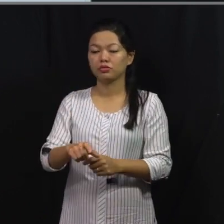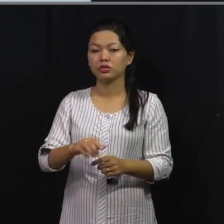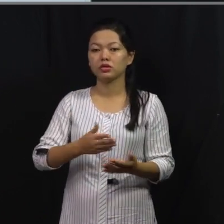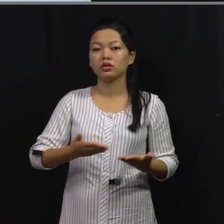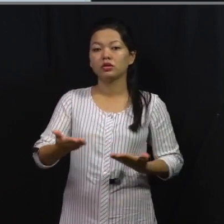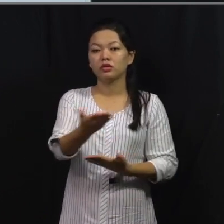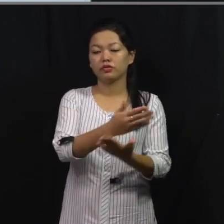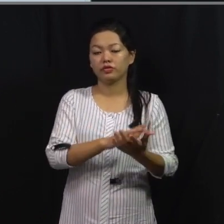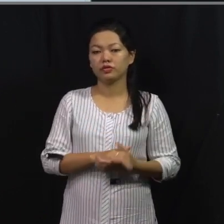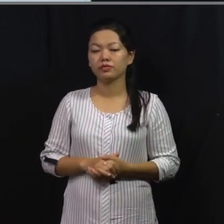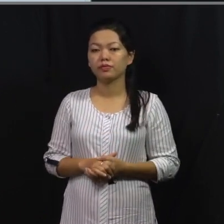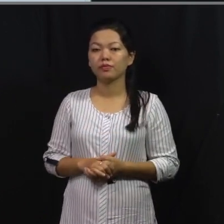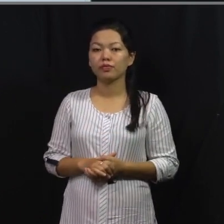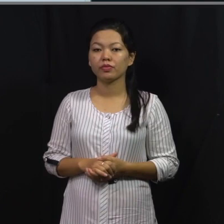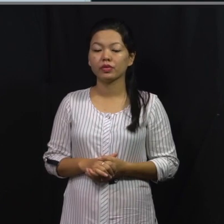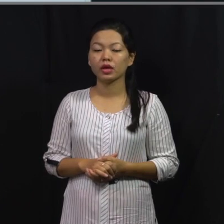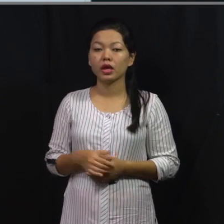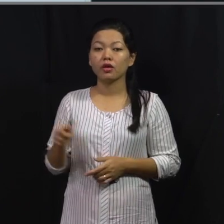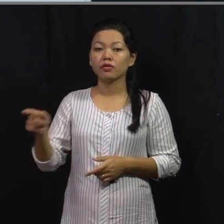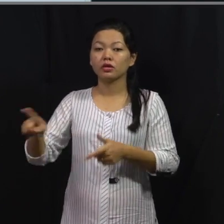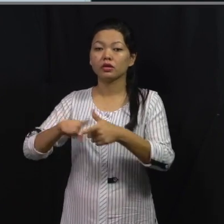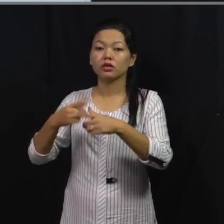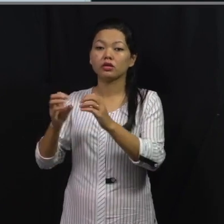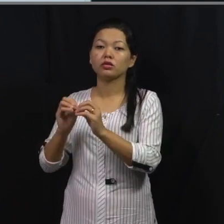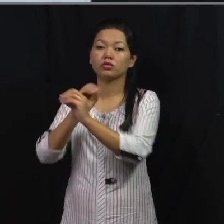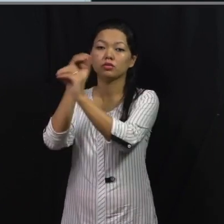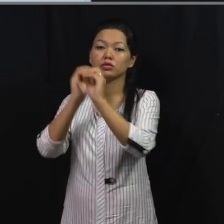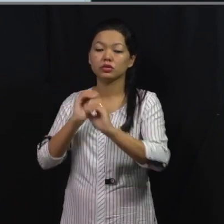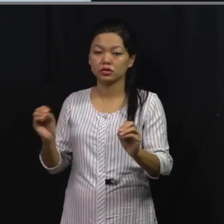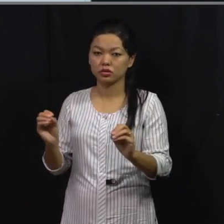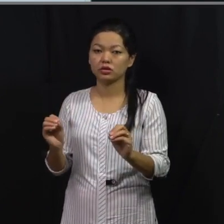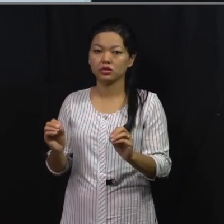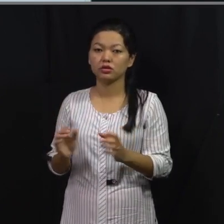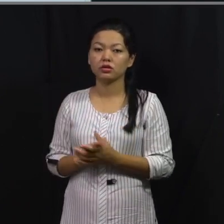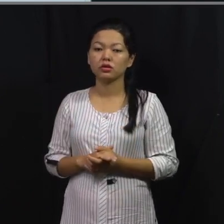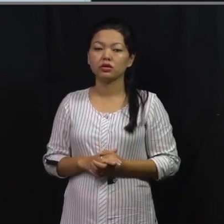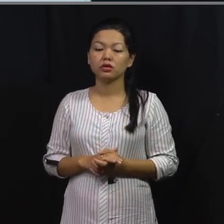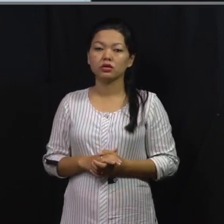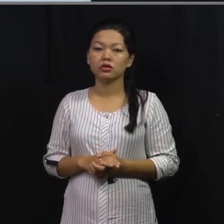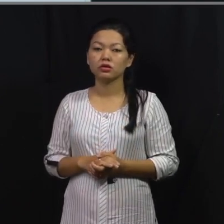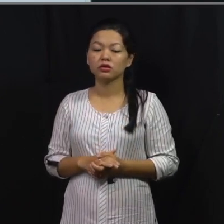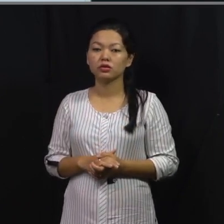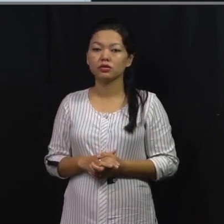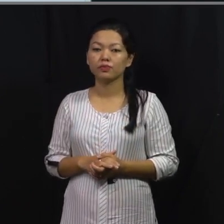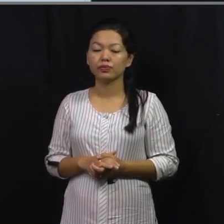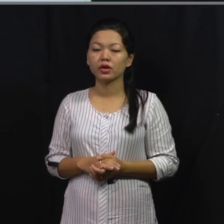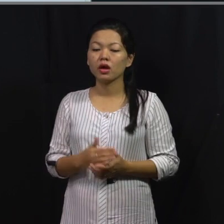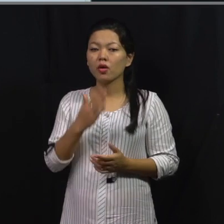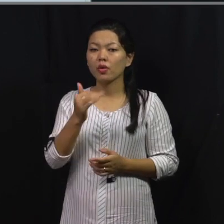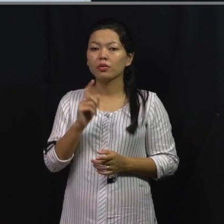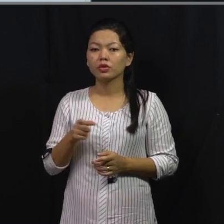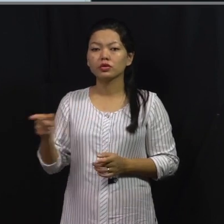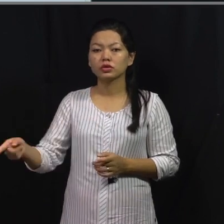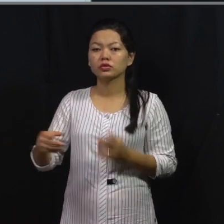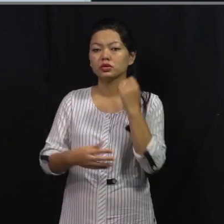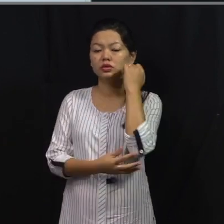is no choice of occupation, okay. Why? Because caste system is known as ascribed status.